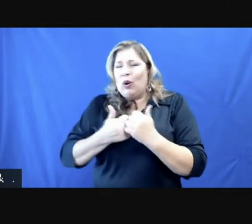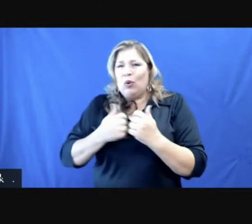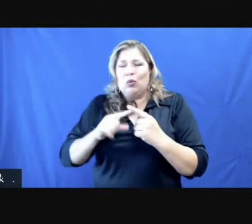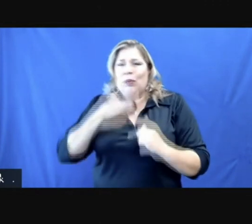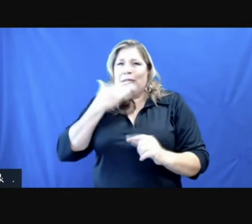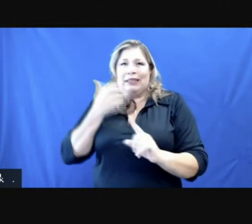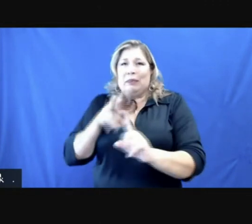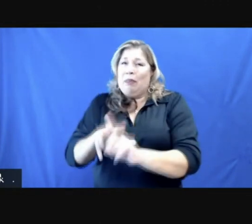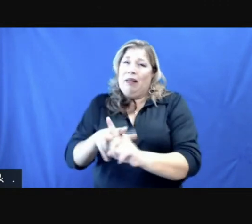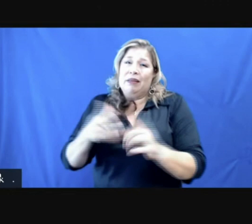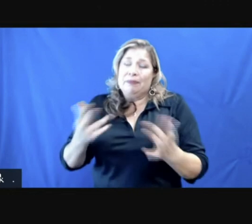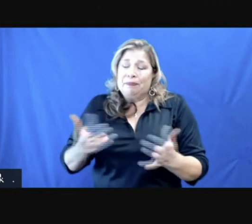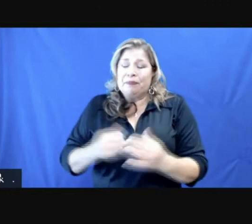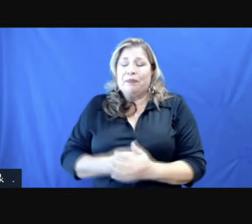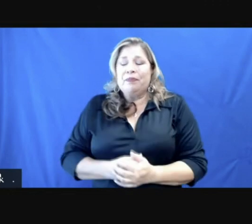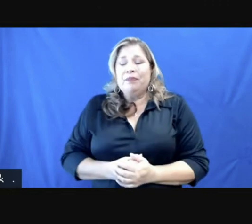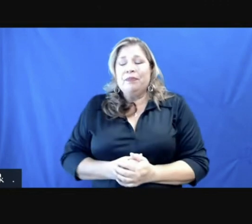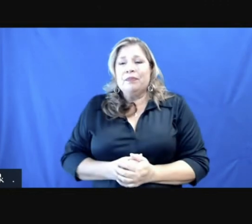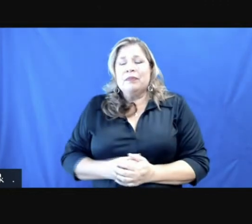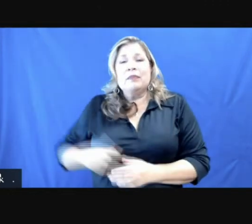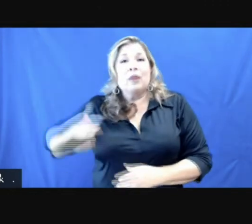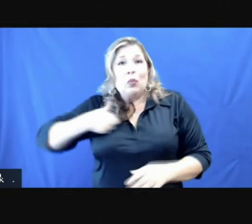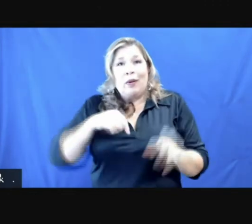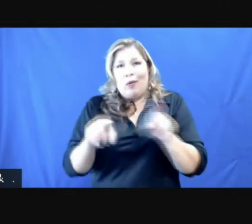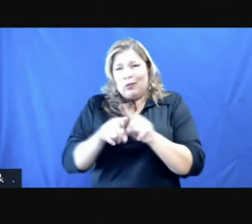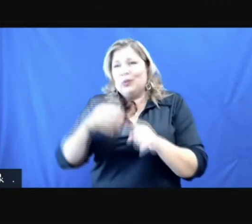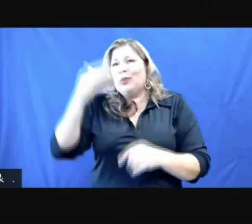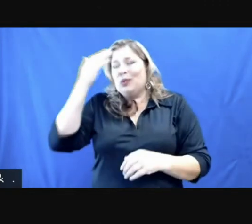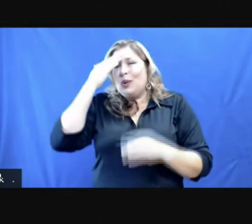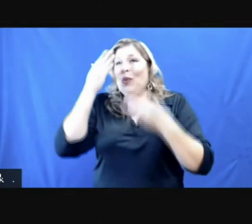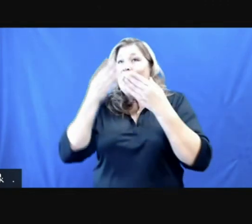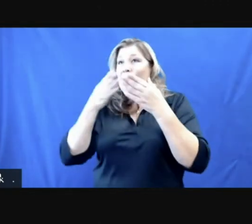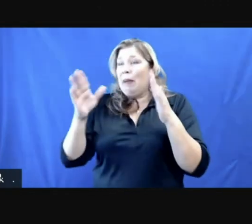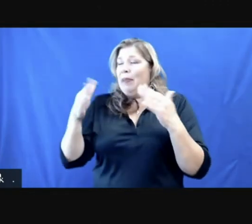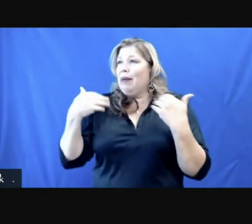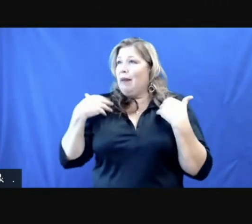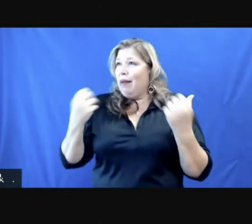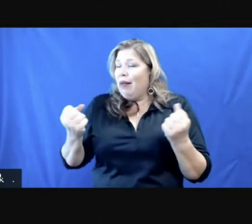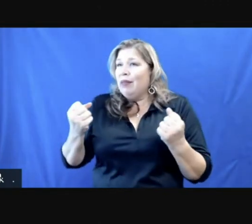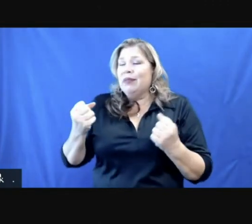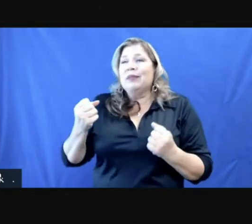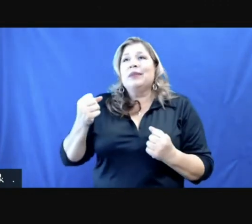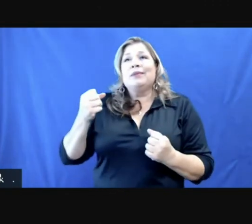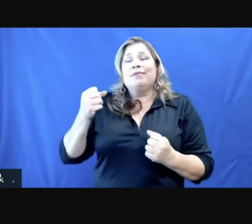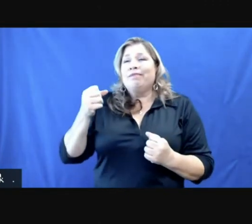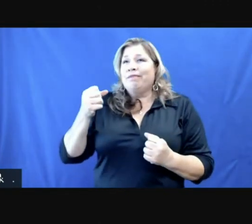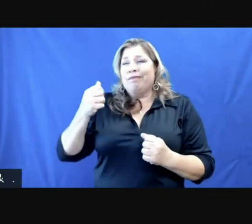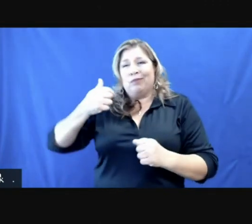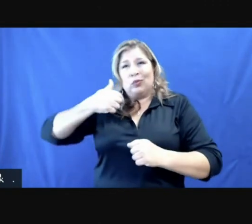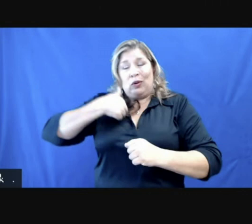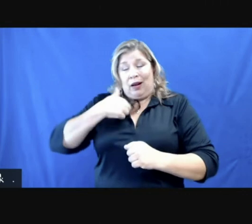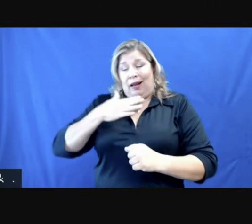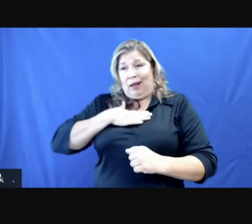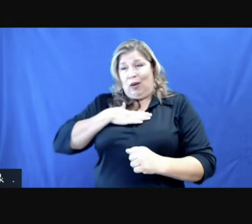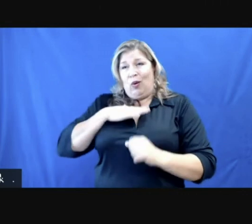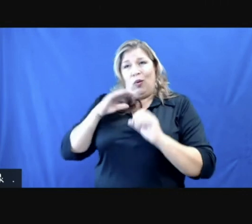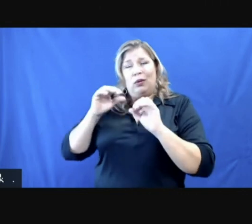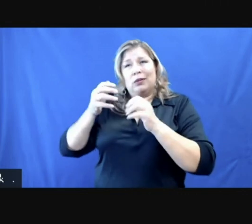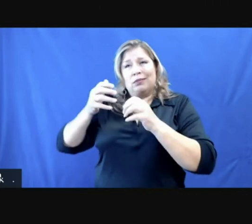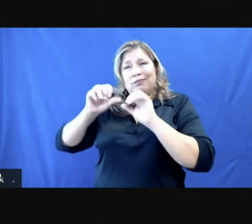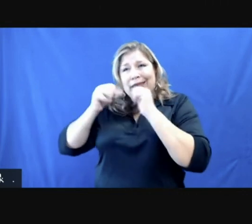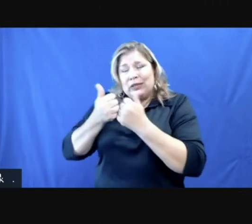apply them. That said, we know that public health, we've been led by the science and the data the whole time. That's been what the